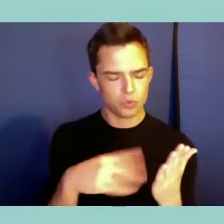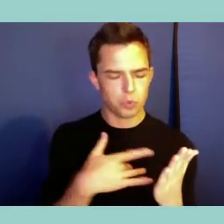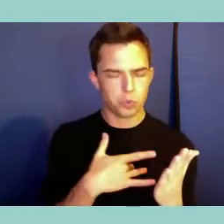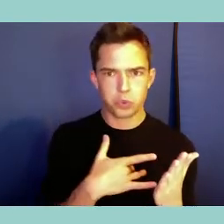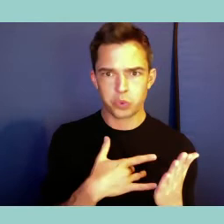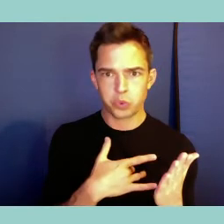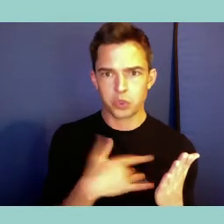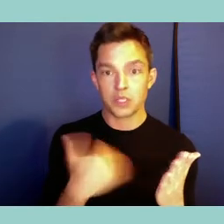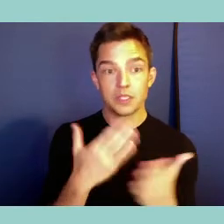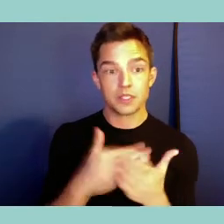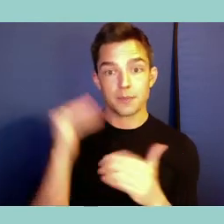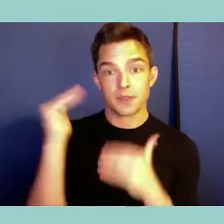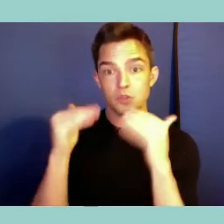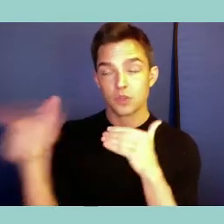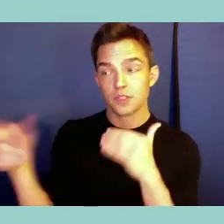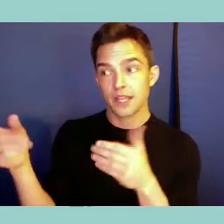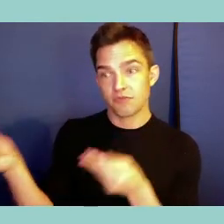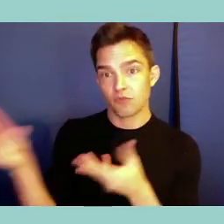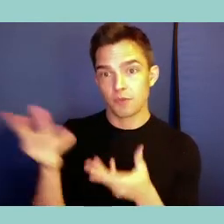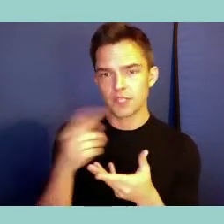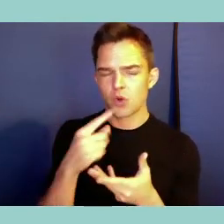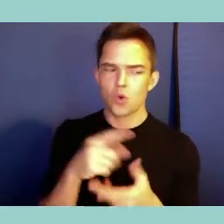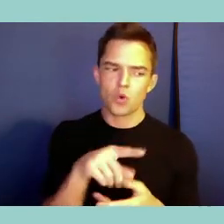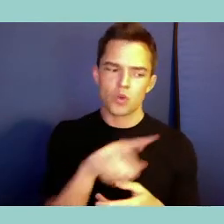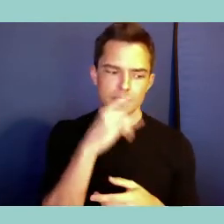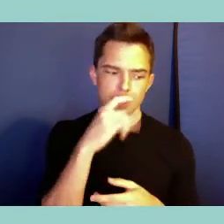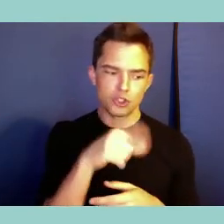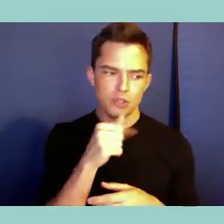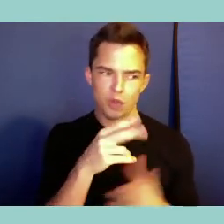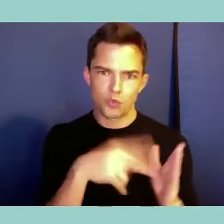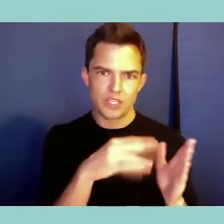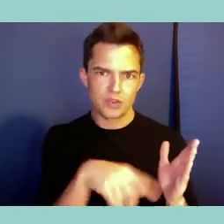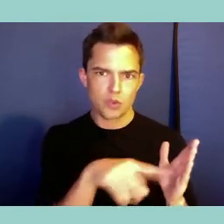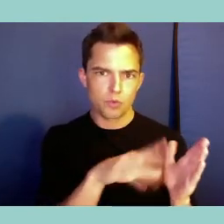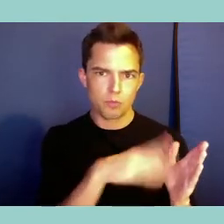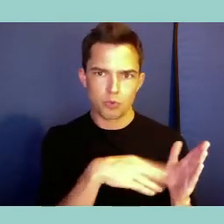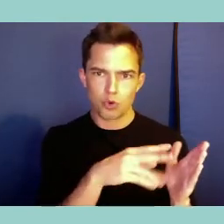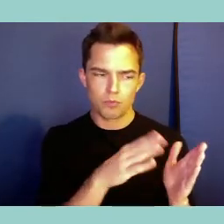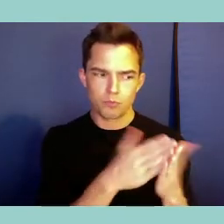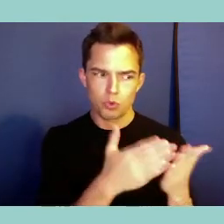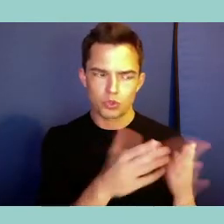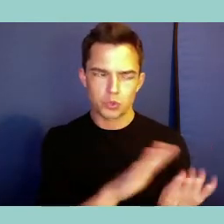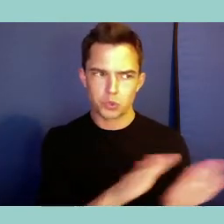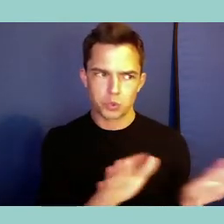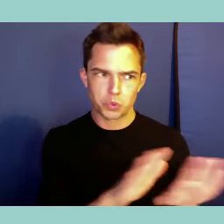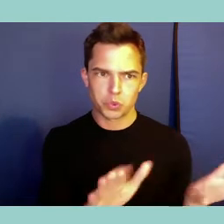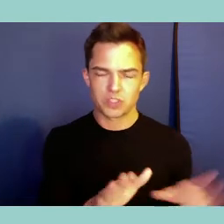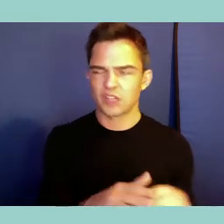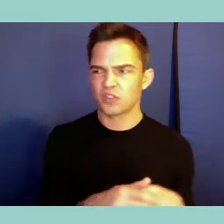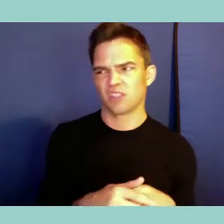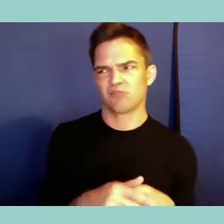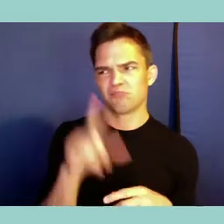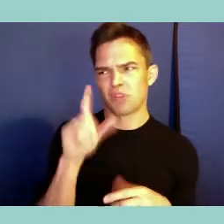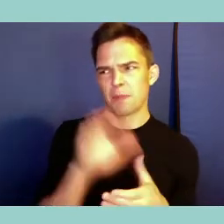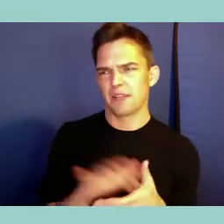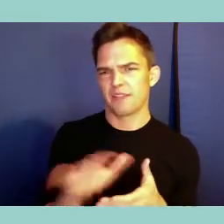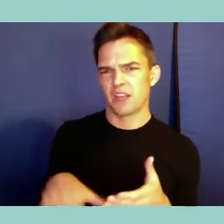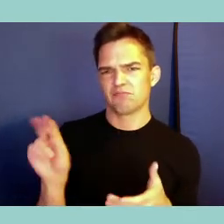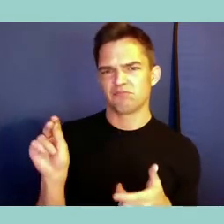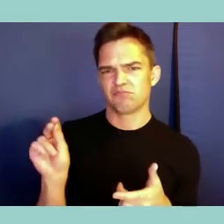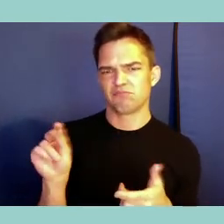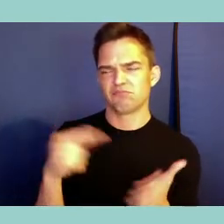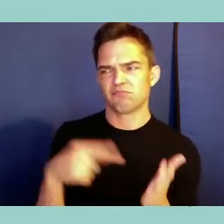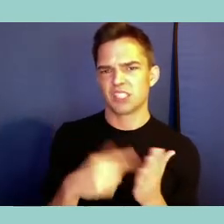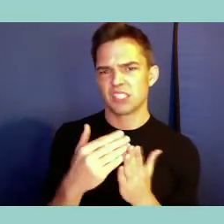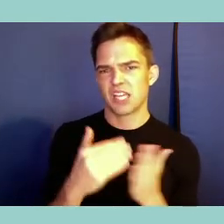parts. And some of the grown-ups that I know told me they didn't think my kids should even be allowed to read those books. But I didn't believe